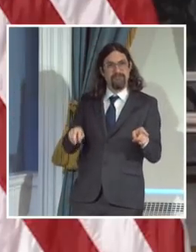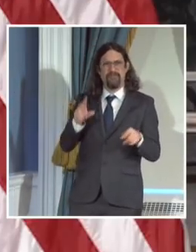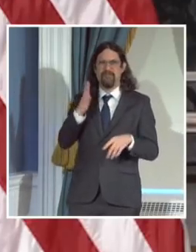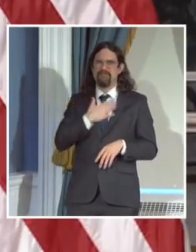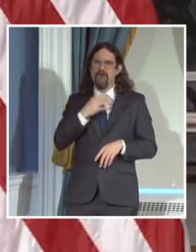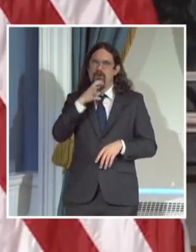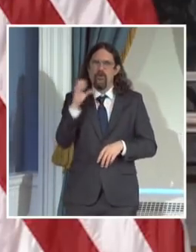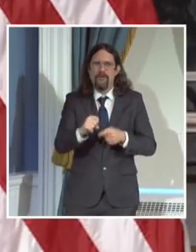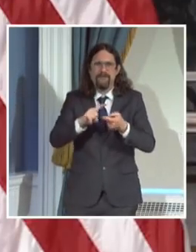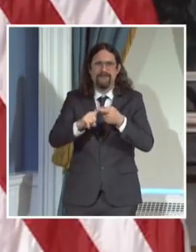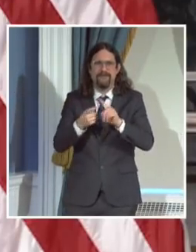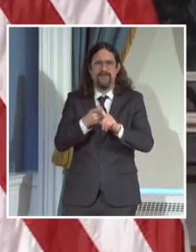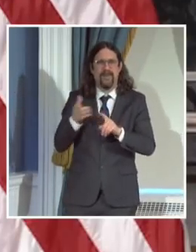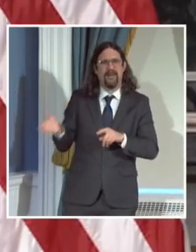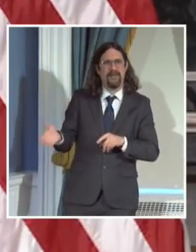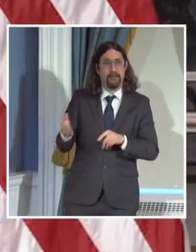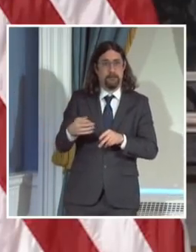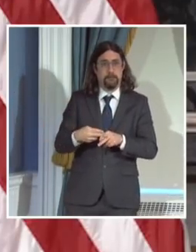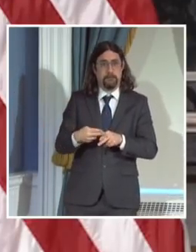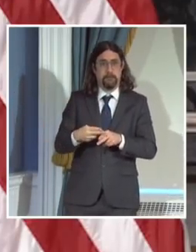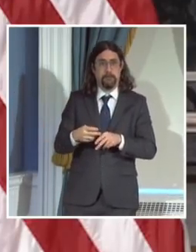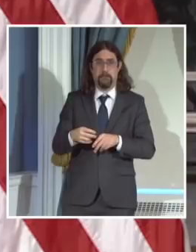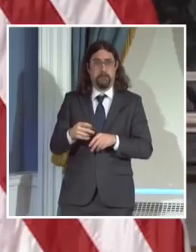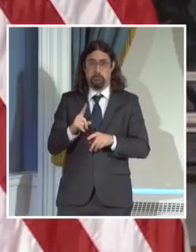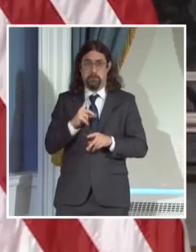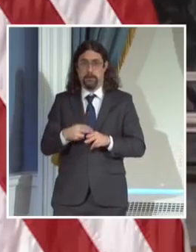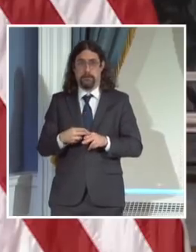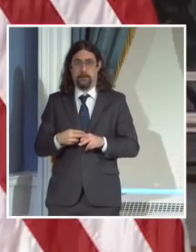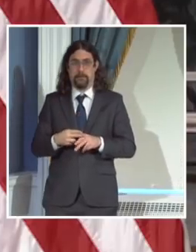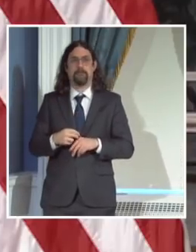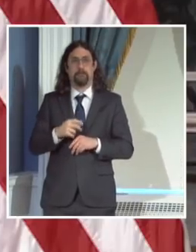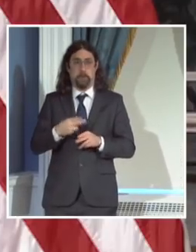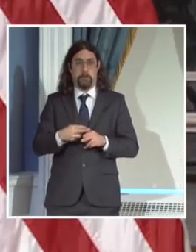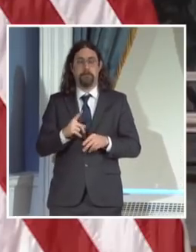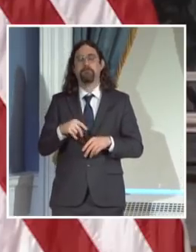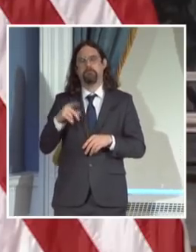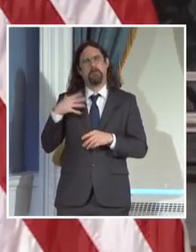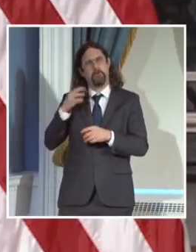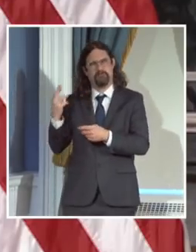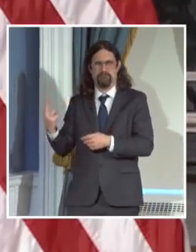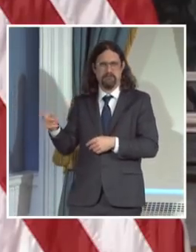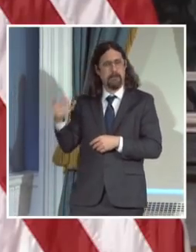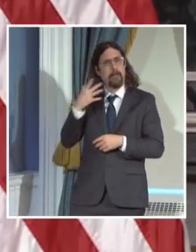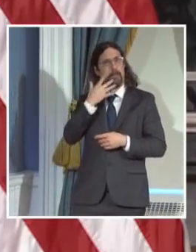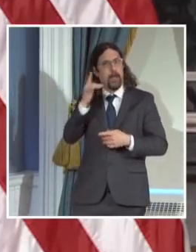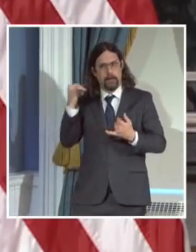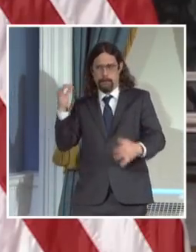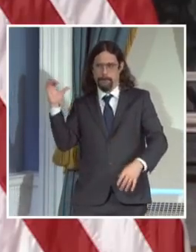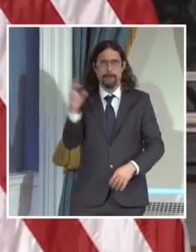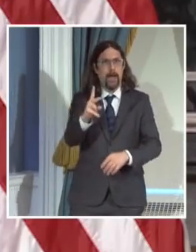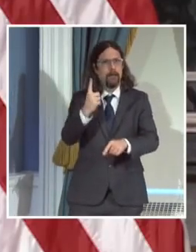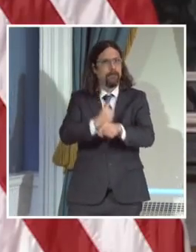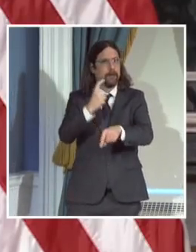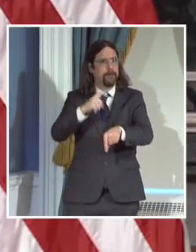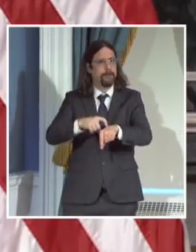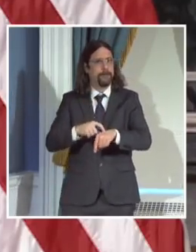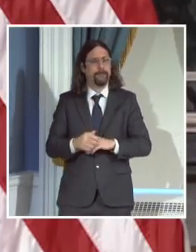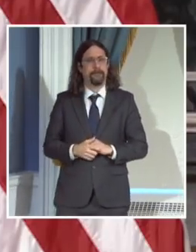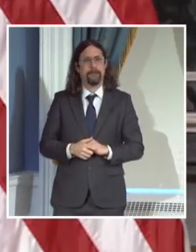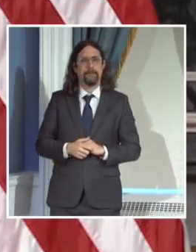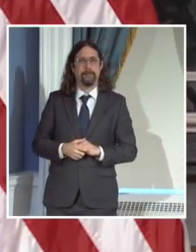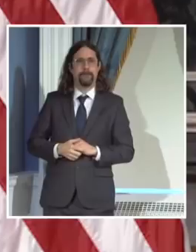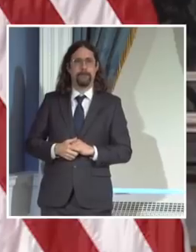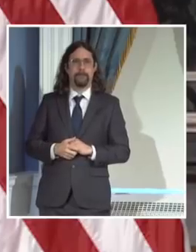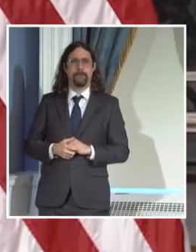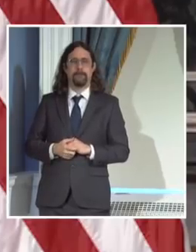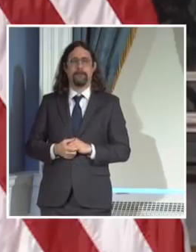back, coming to our aid at the moment we need it. But first, let me talk to you about a conversation I